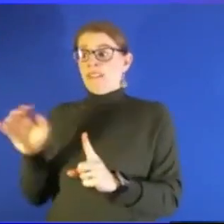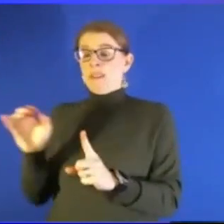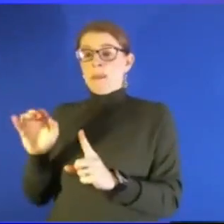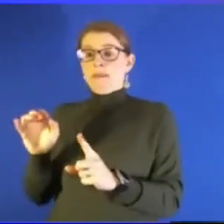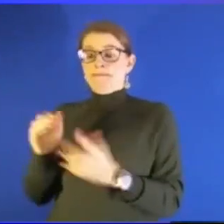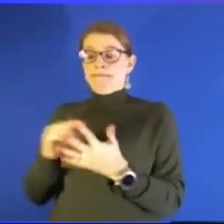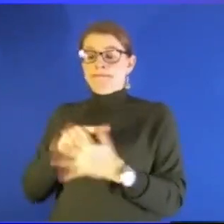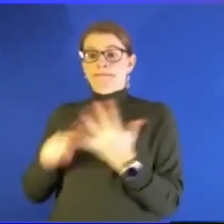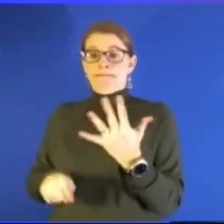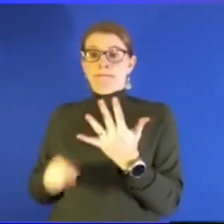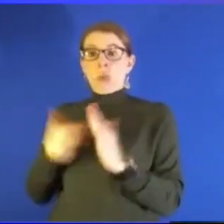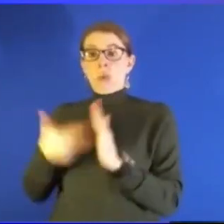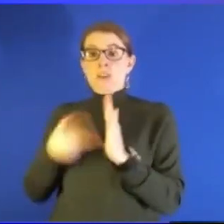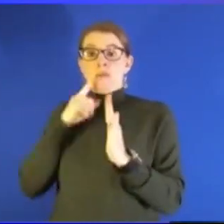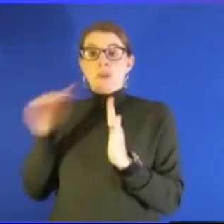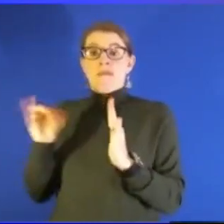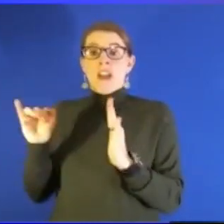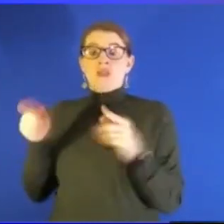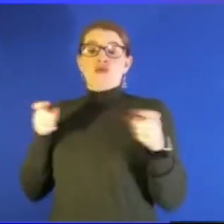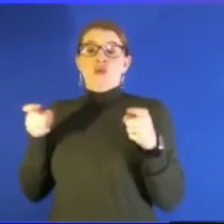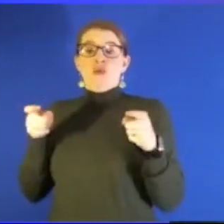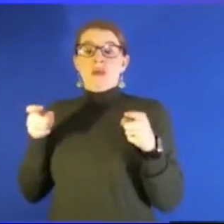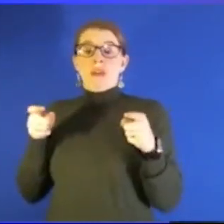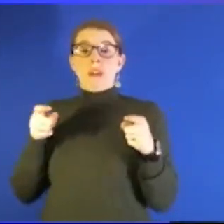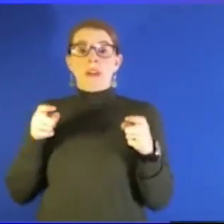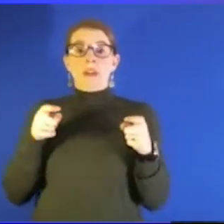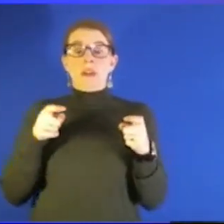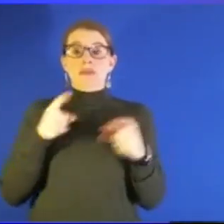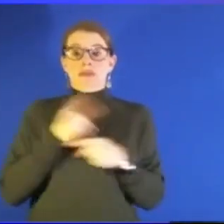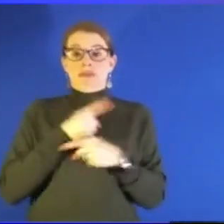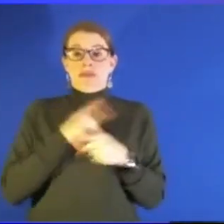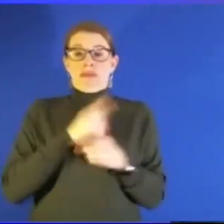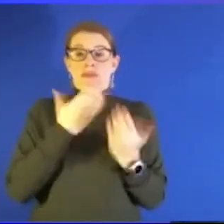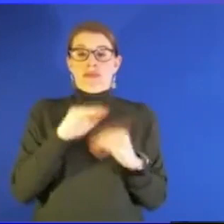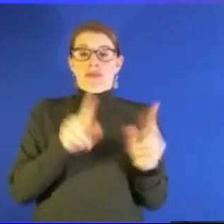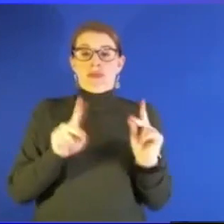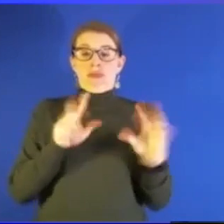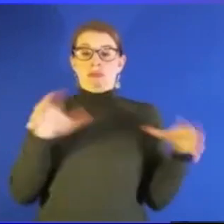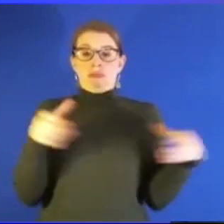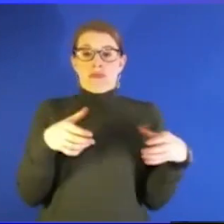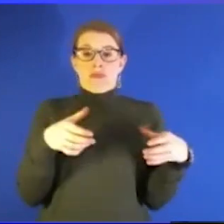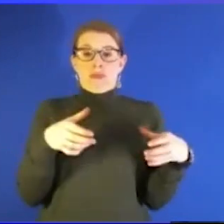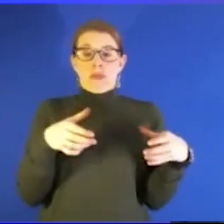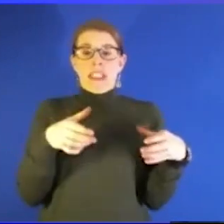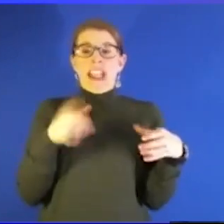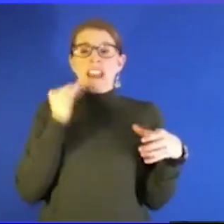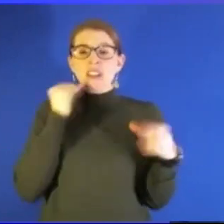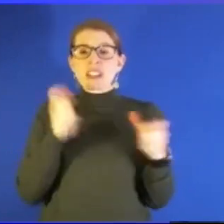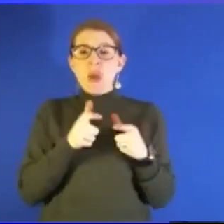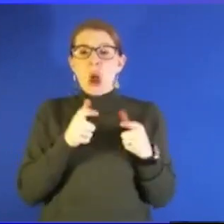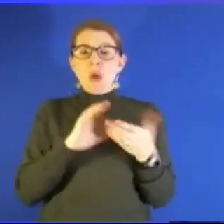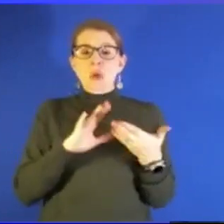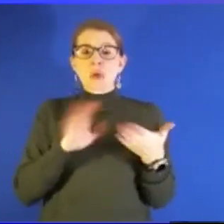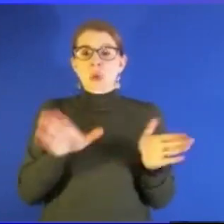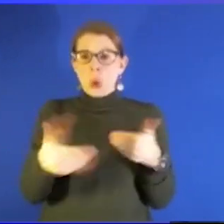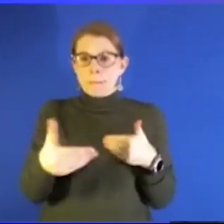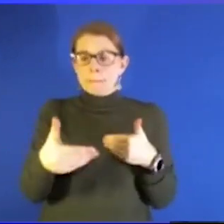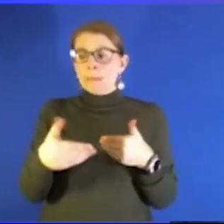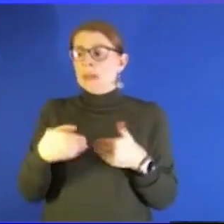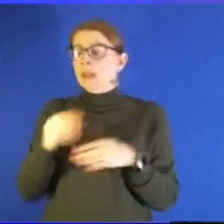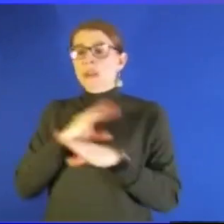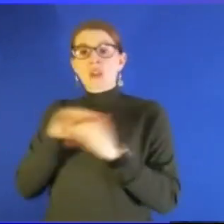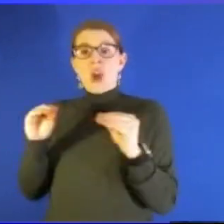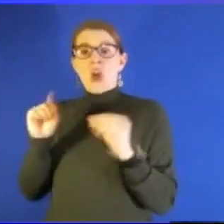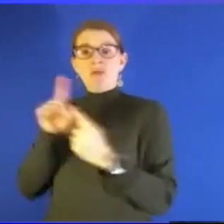the right number of people in small spaces, not doing meetings in person right now. There are ways technology helps us to carry